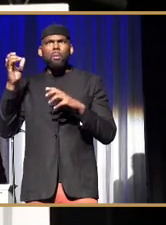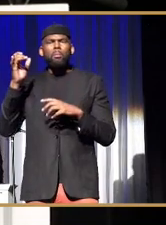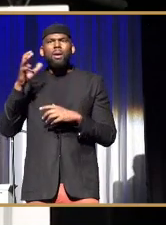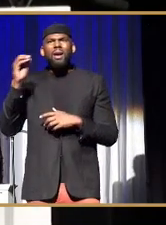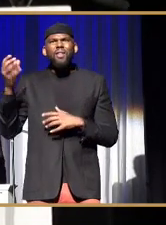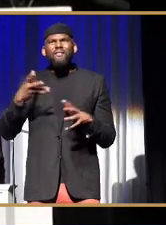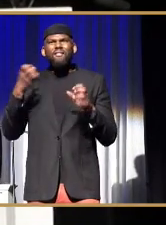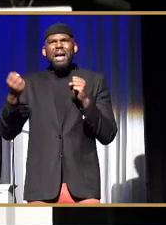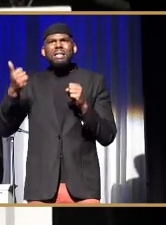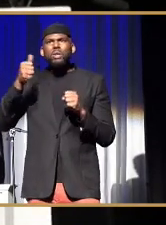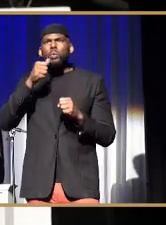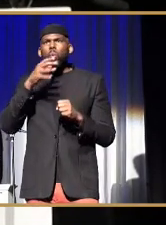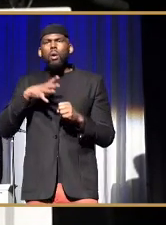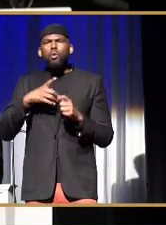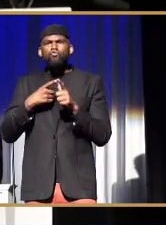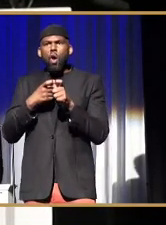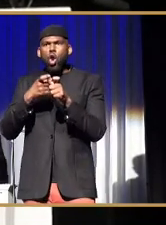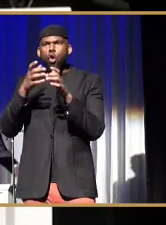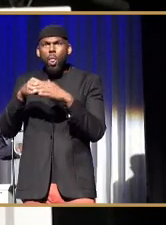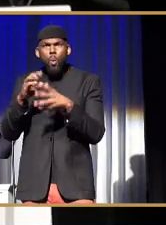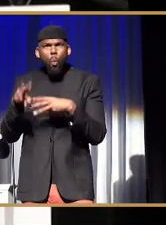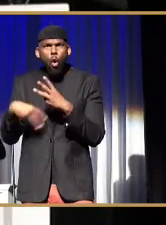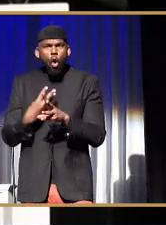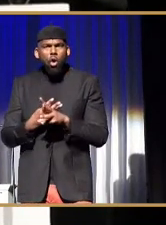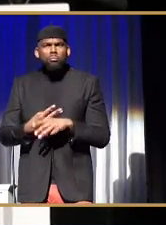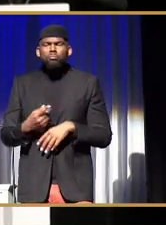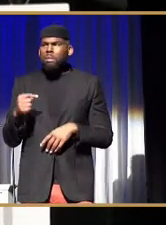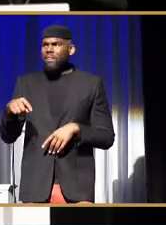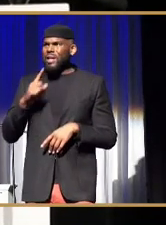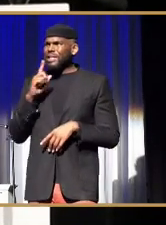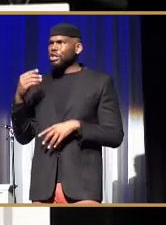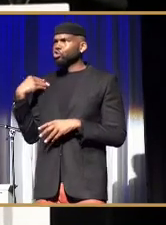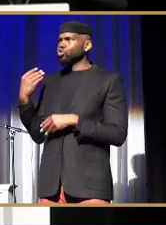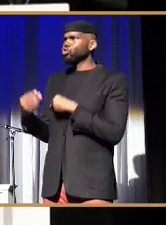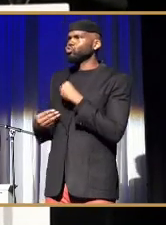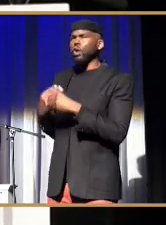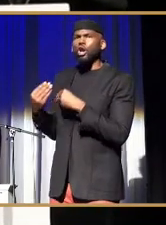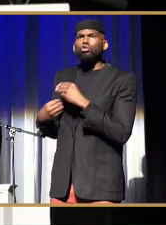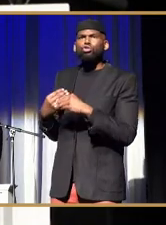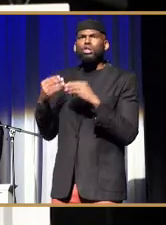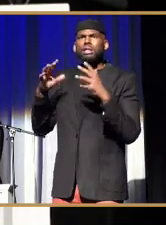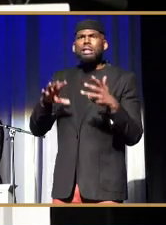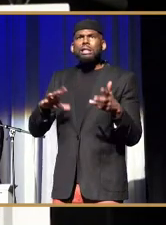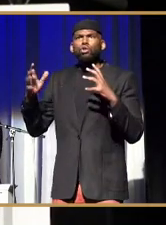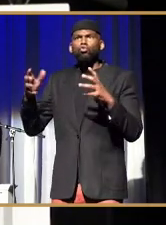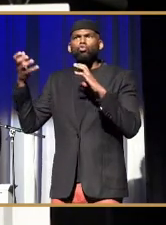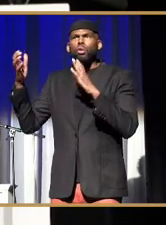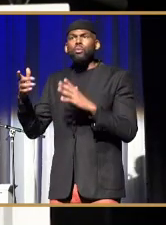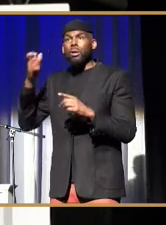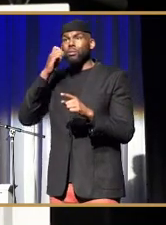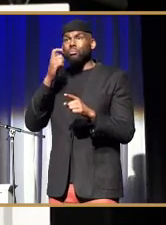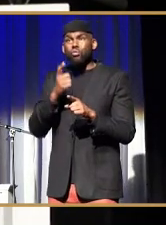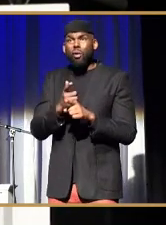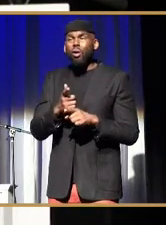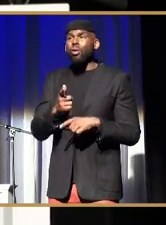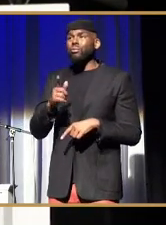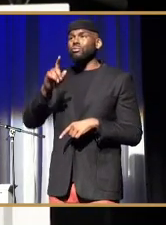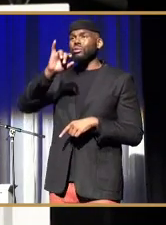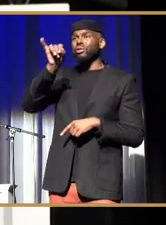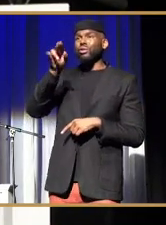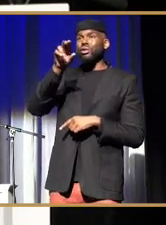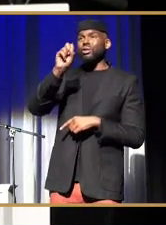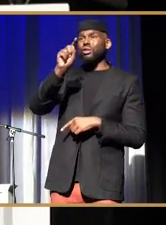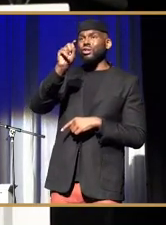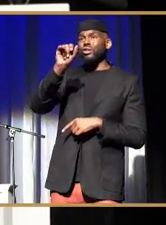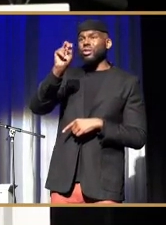woman in the world. This is a generation of disruptors like my dear brother, Representative Justin Jones